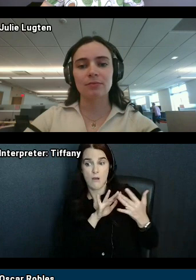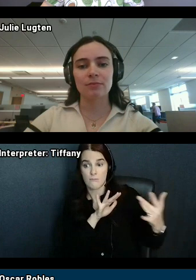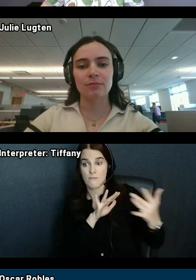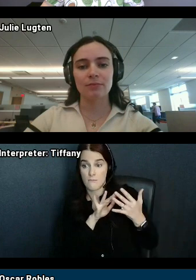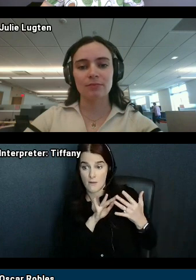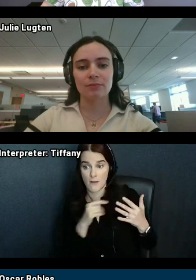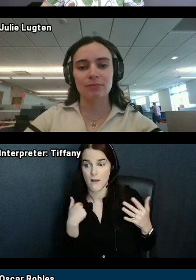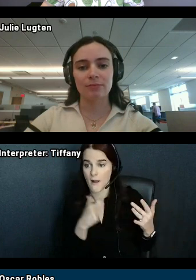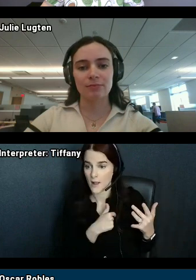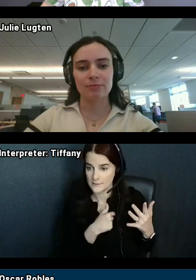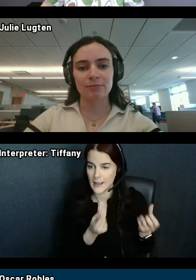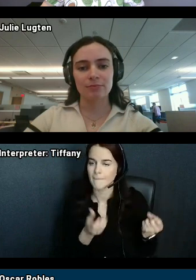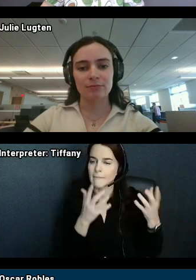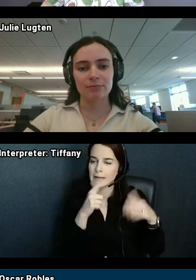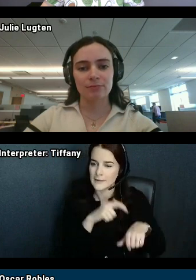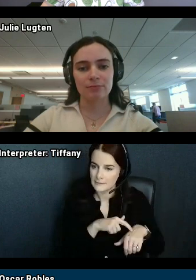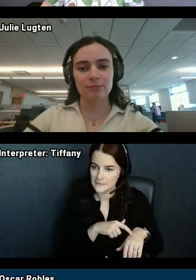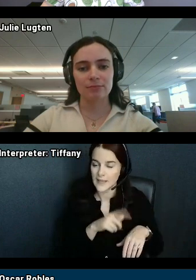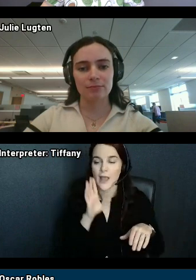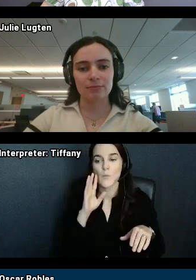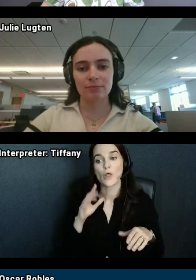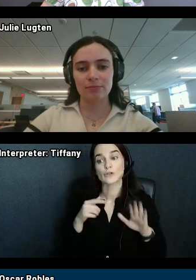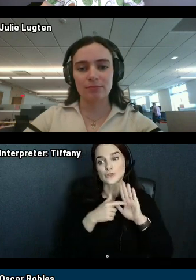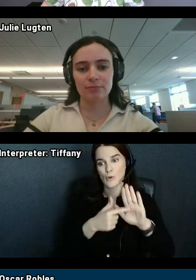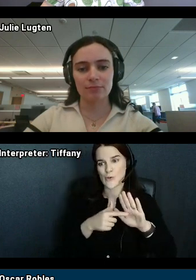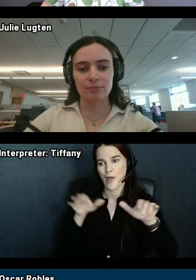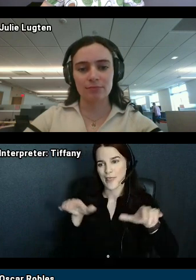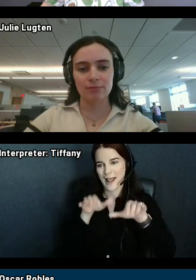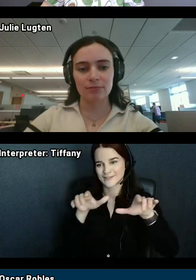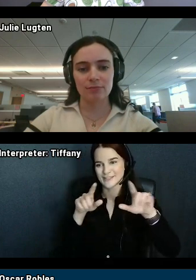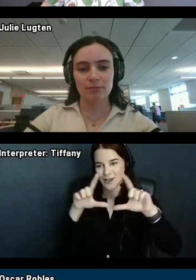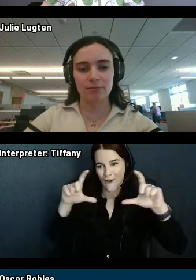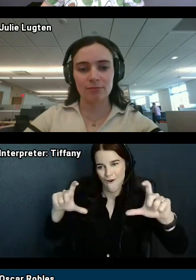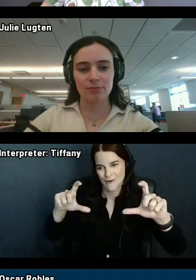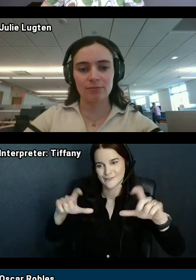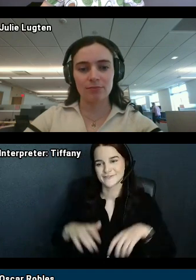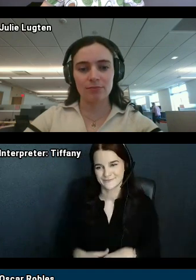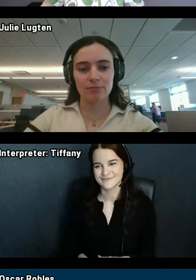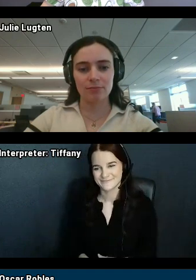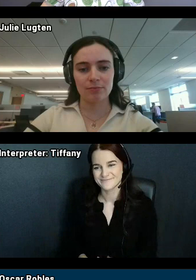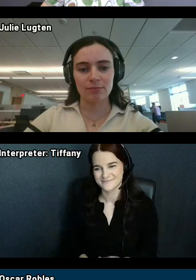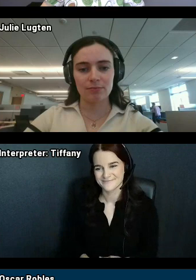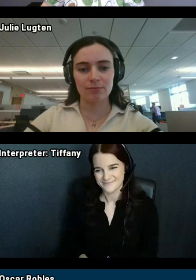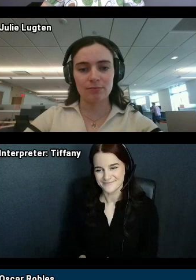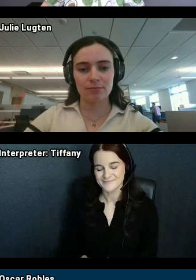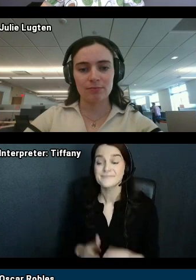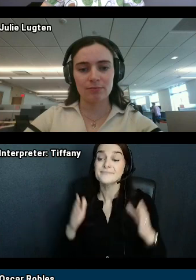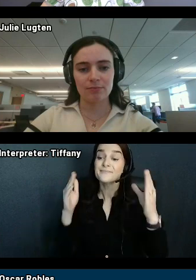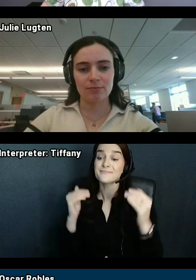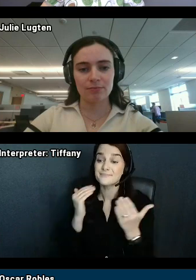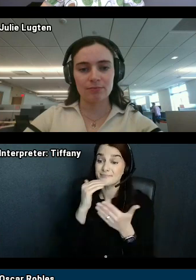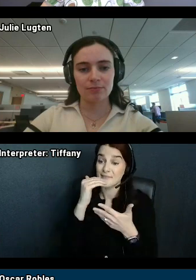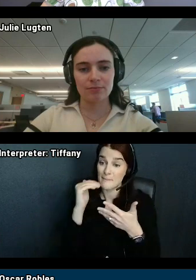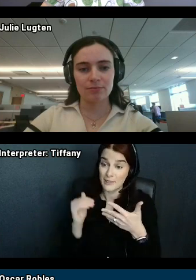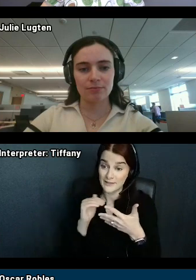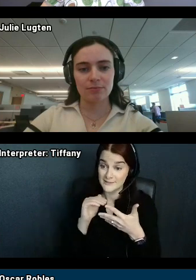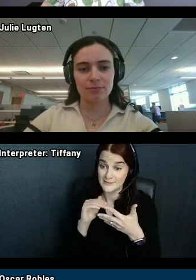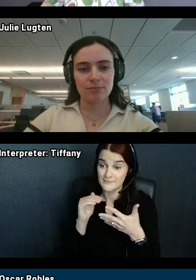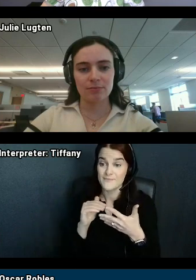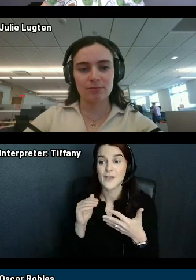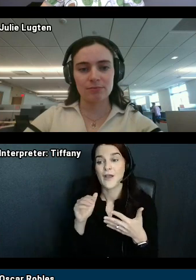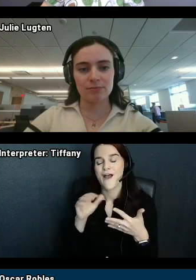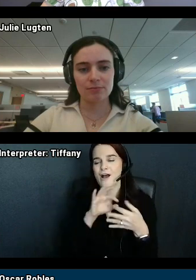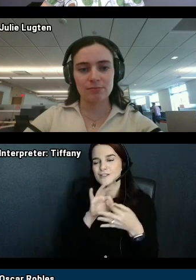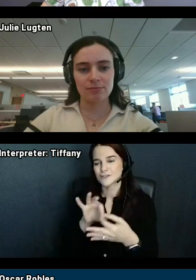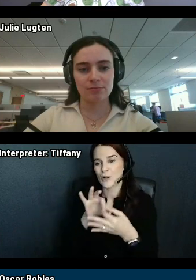activity totals card will show you. The next one I have on my list is association labels.